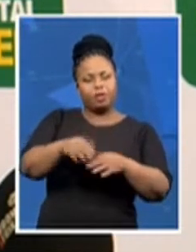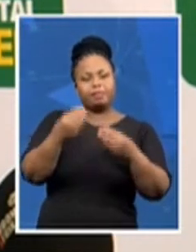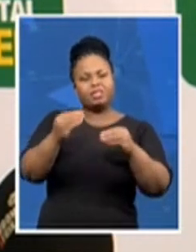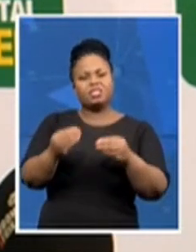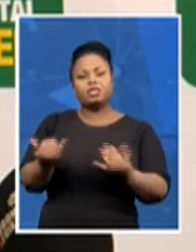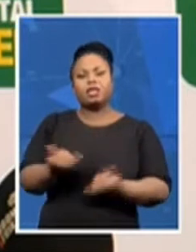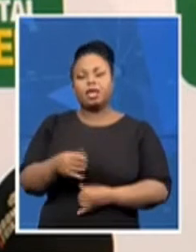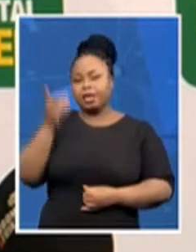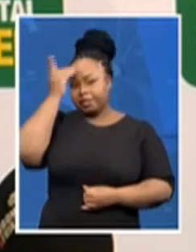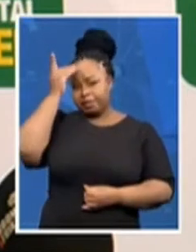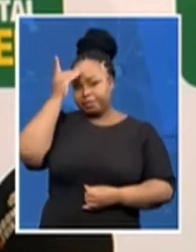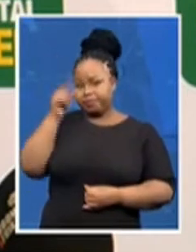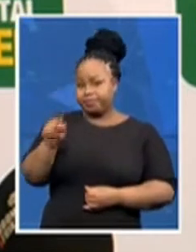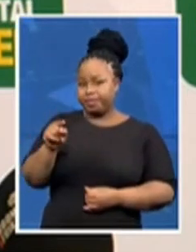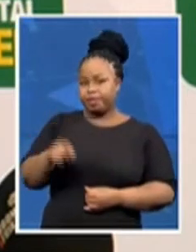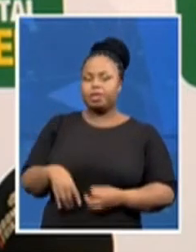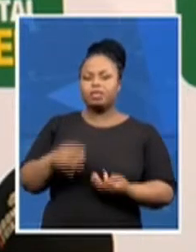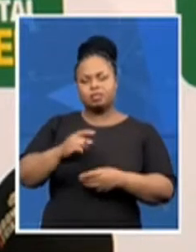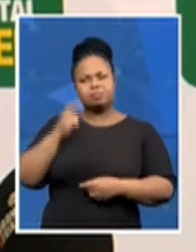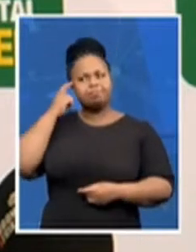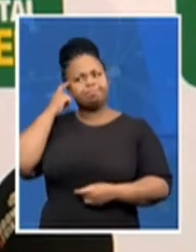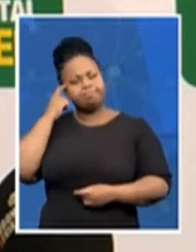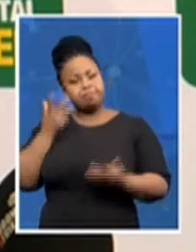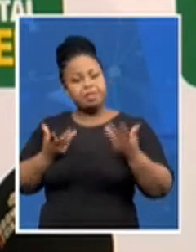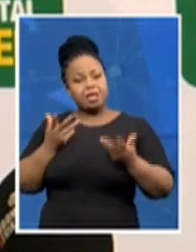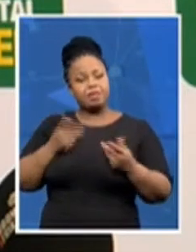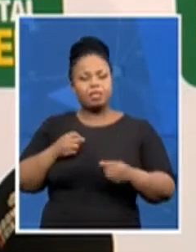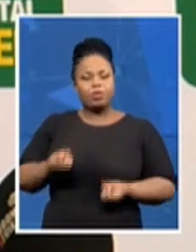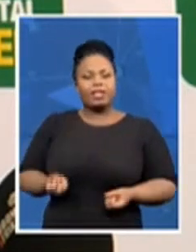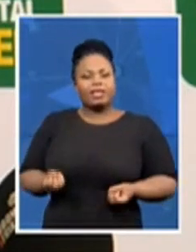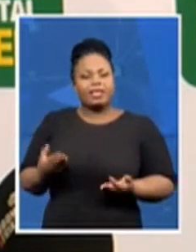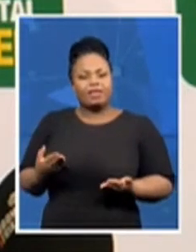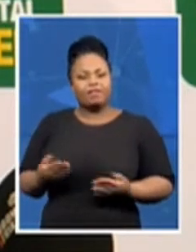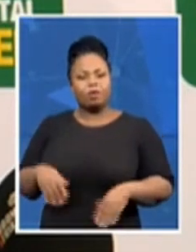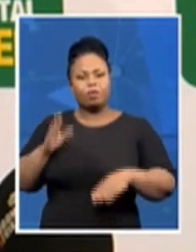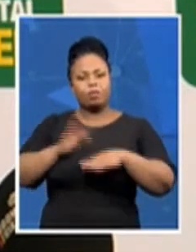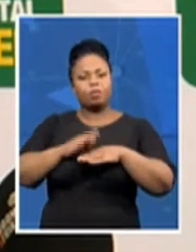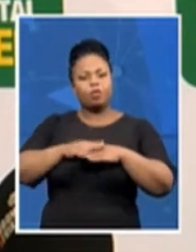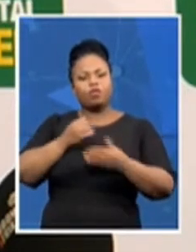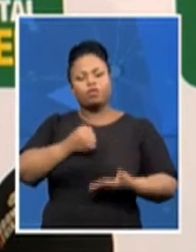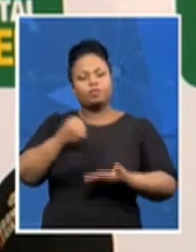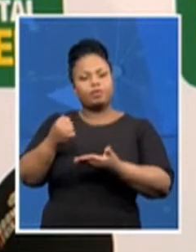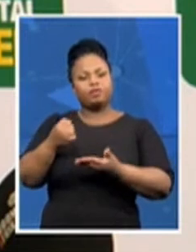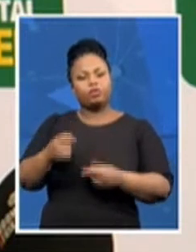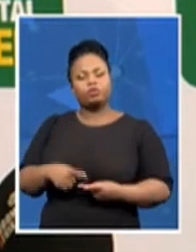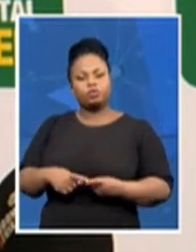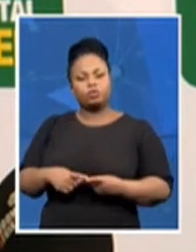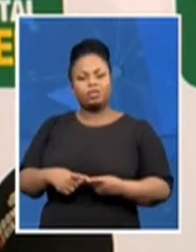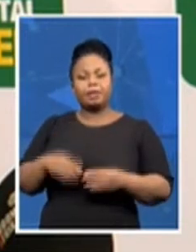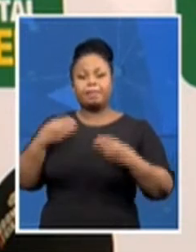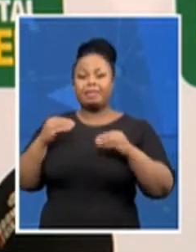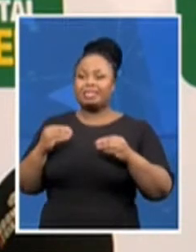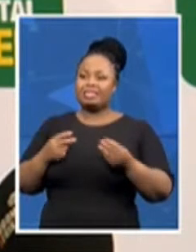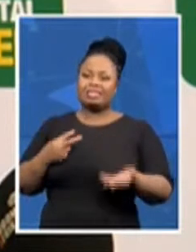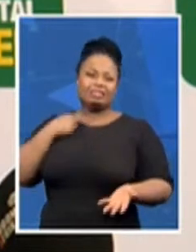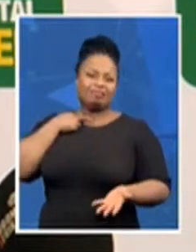considering to provide rate relief to businesses that can no longer operate due to damage to